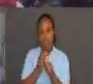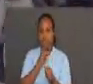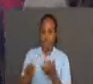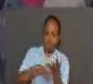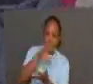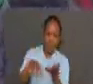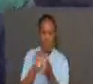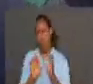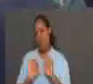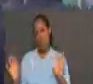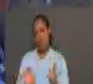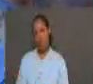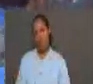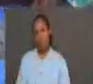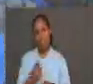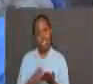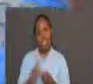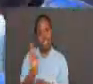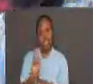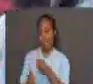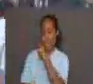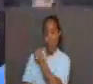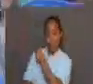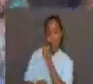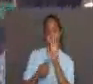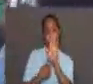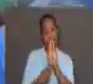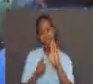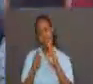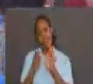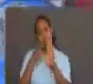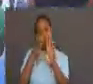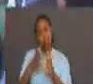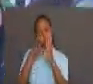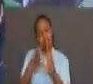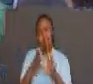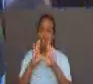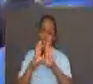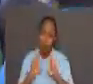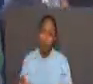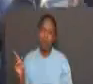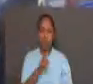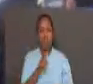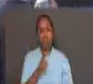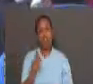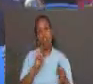violence. This video demonstrates a peaceful public demonstration.